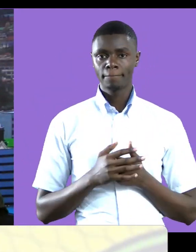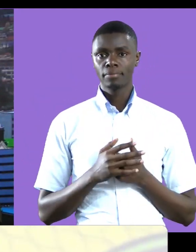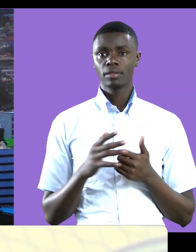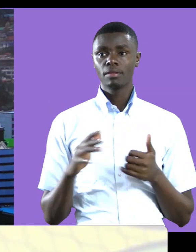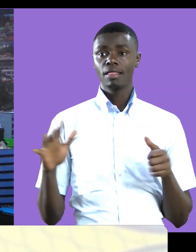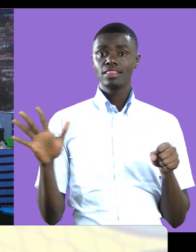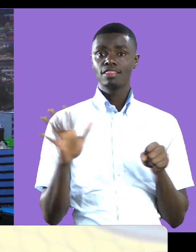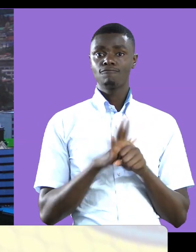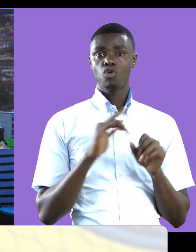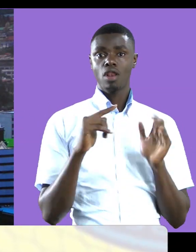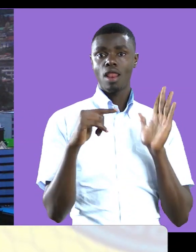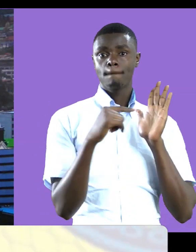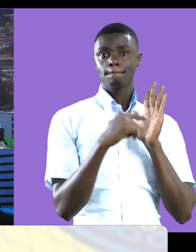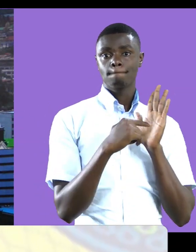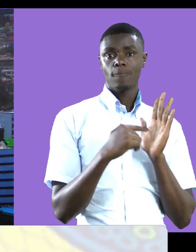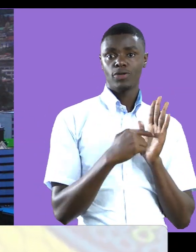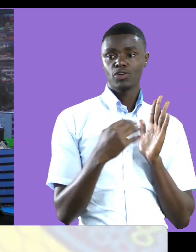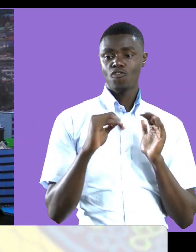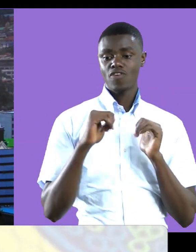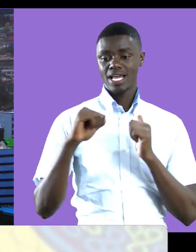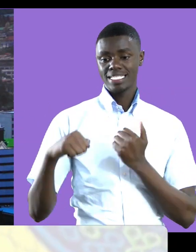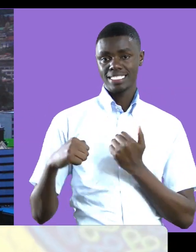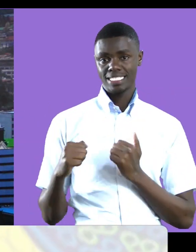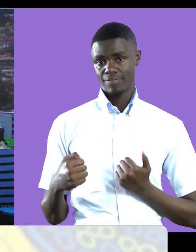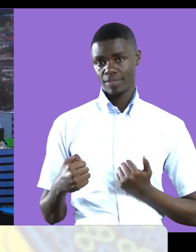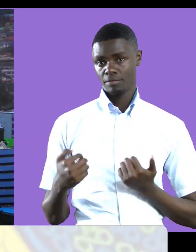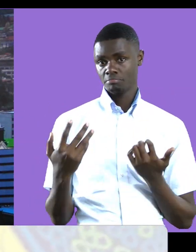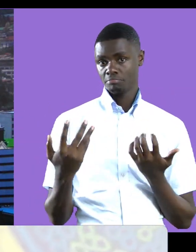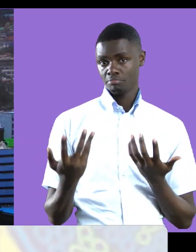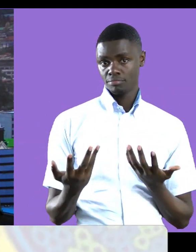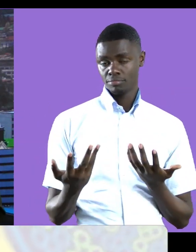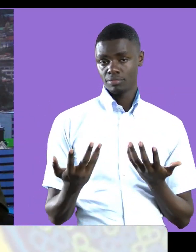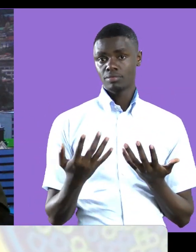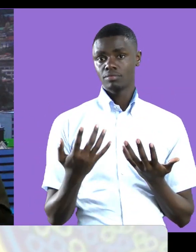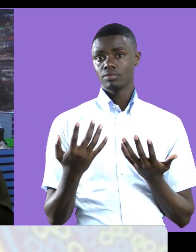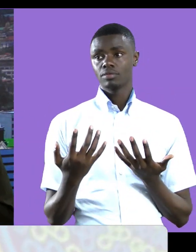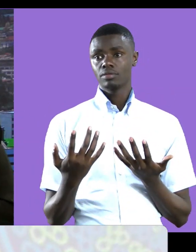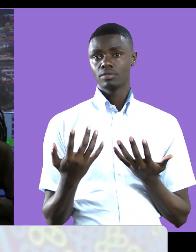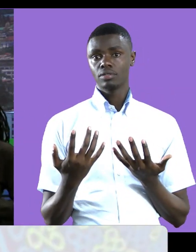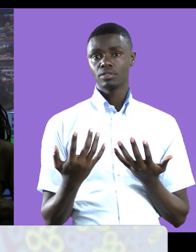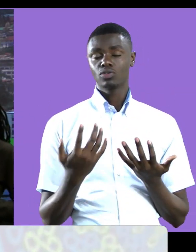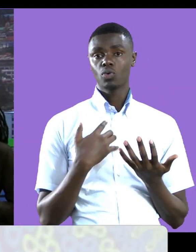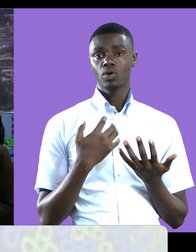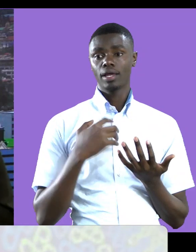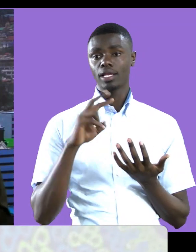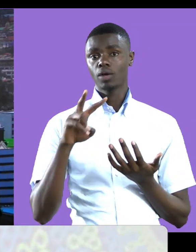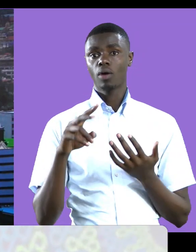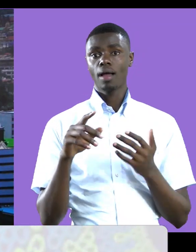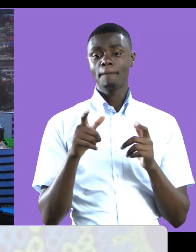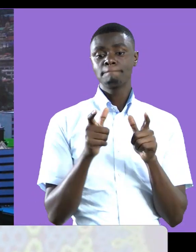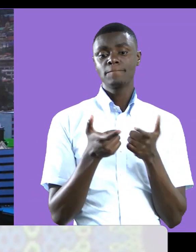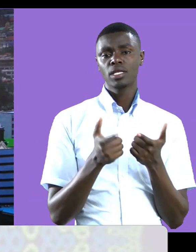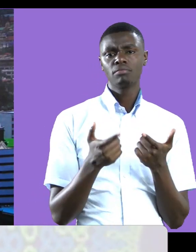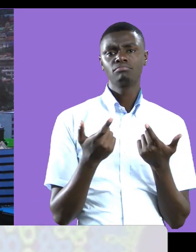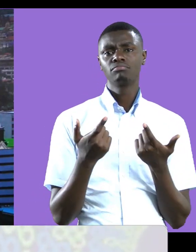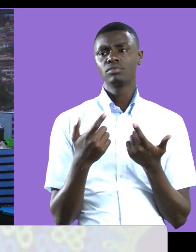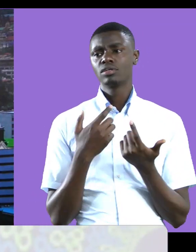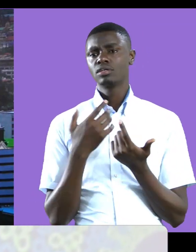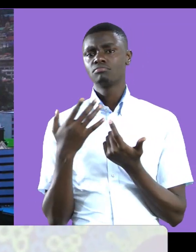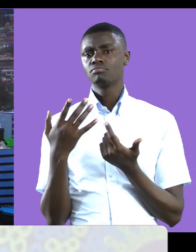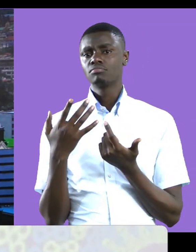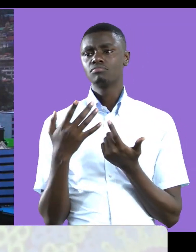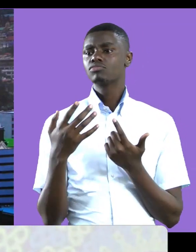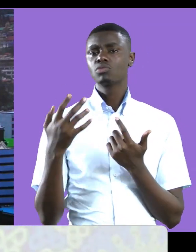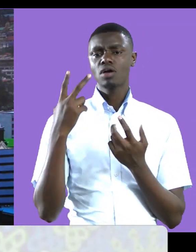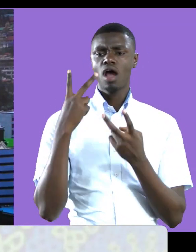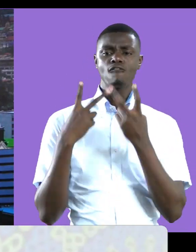The whole point of people saving maybe like the lady who like Kisumbaba from Tandao, it's all about she's